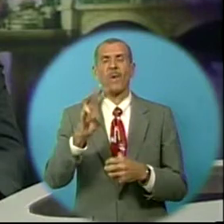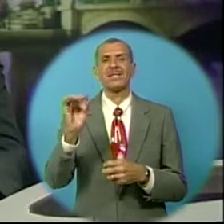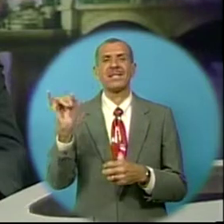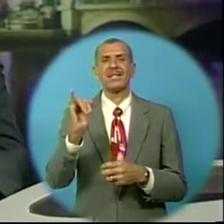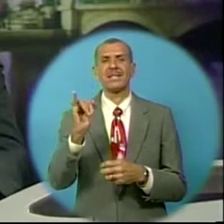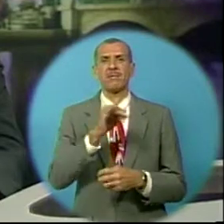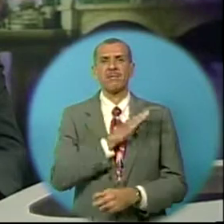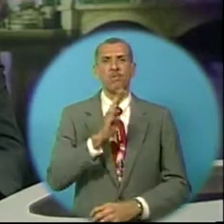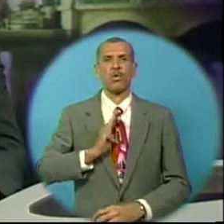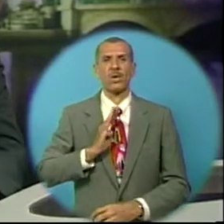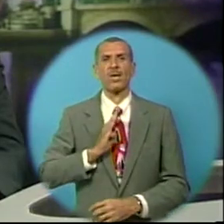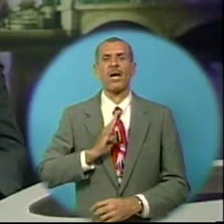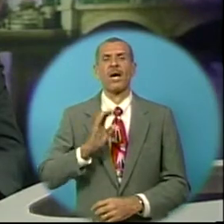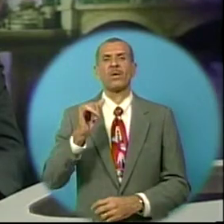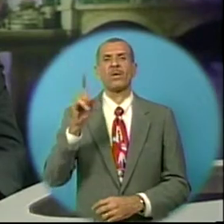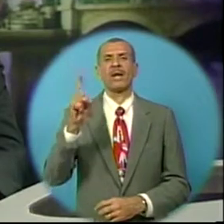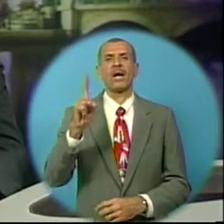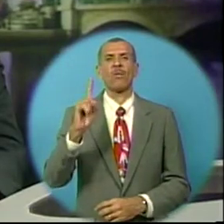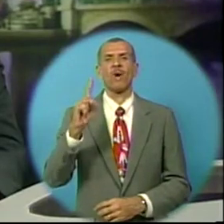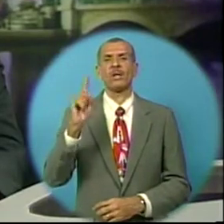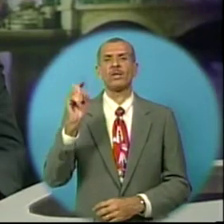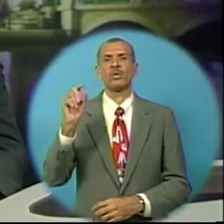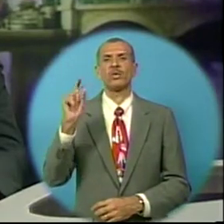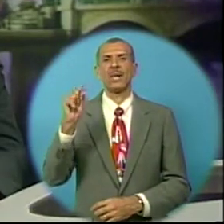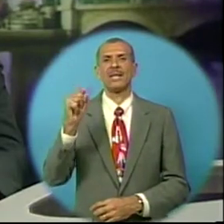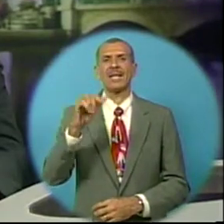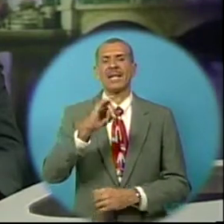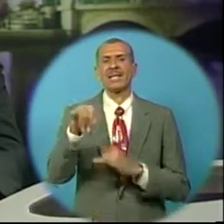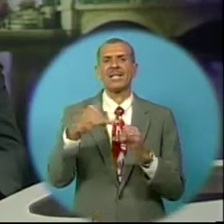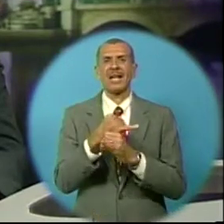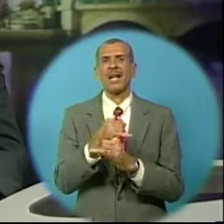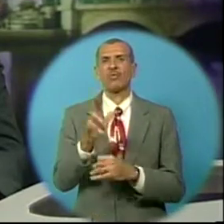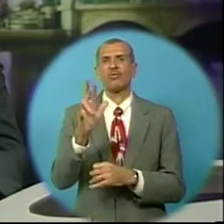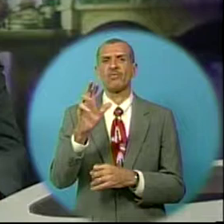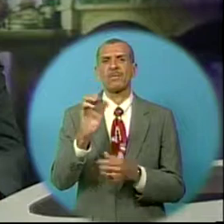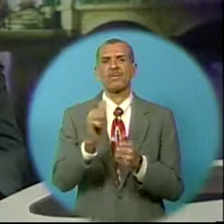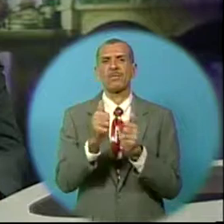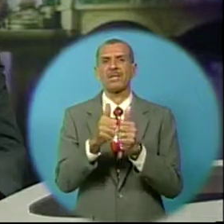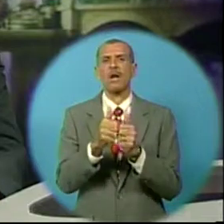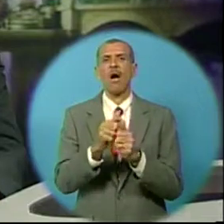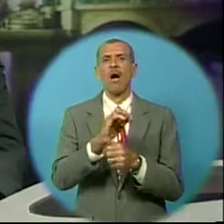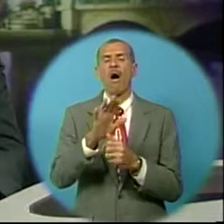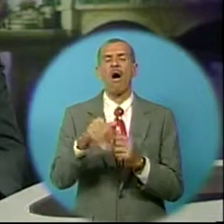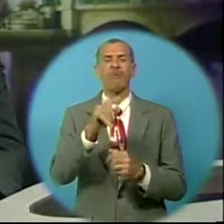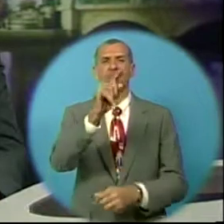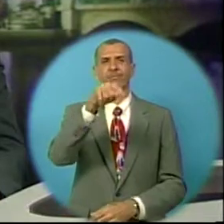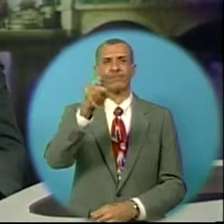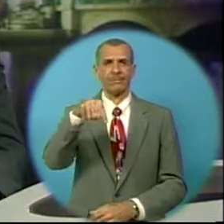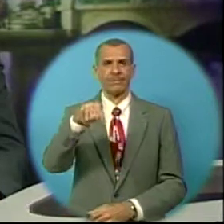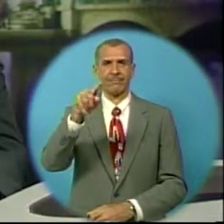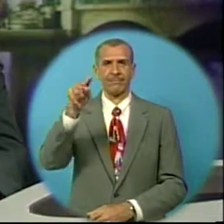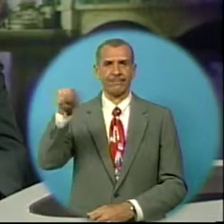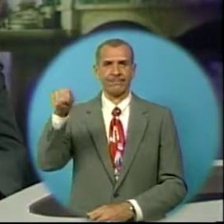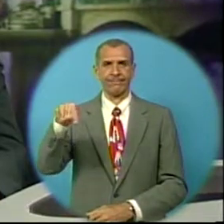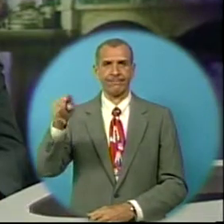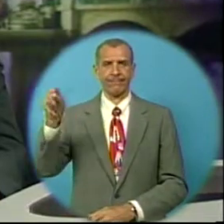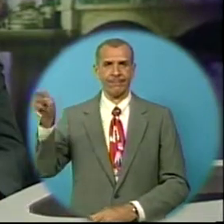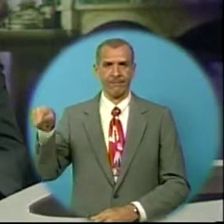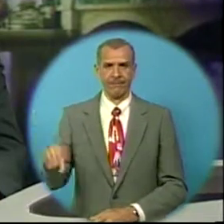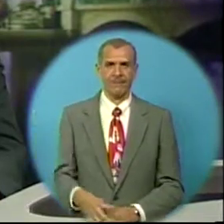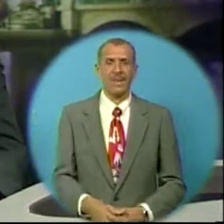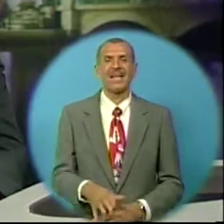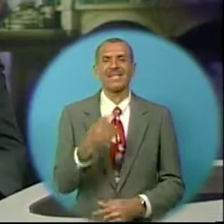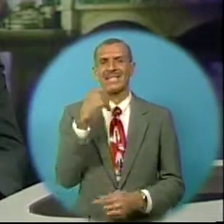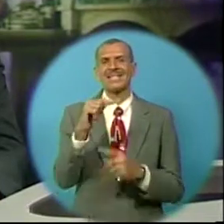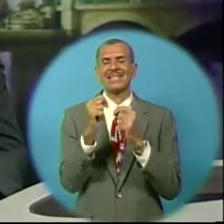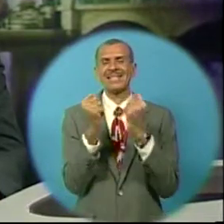remaining ODI, one T20 international and the three-test series, they were all cancelled. Now, Richardson, however, indicated that the